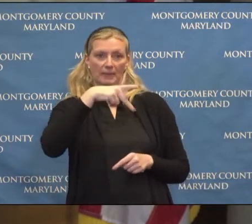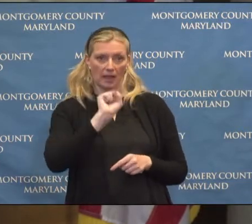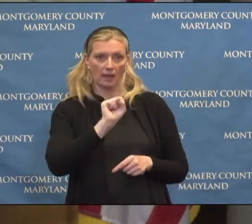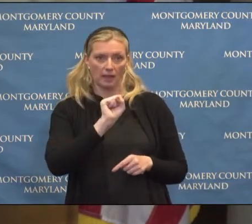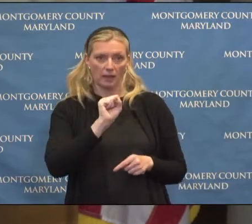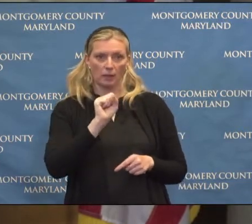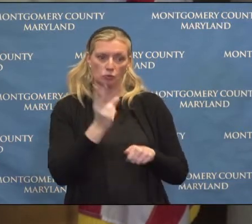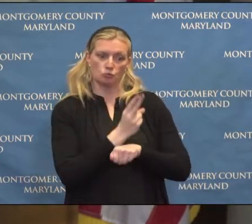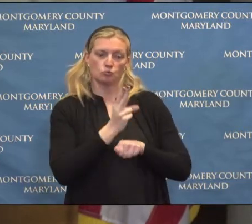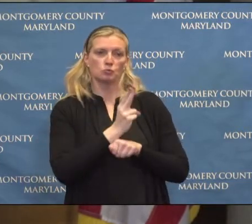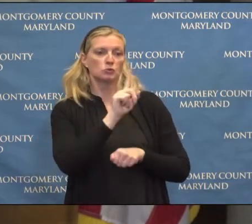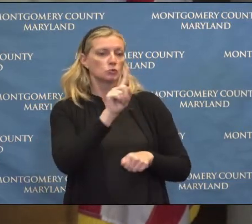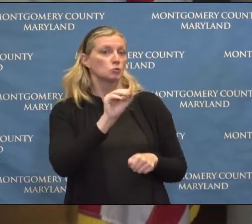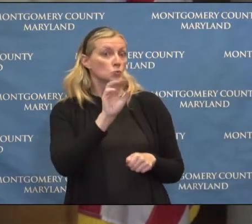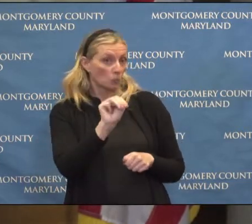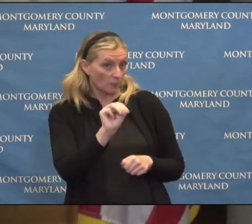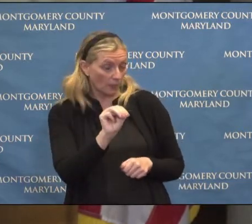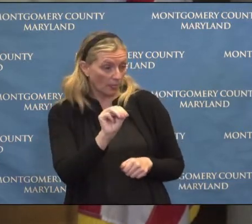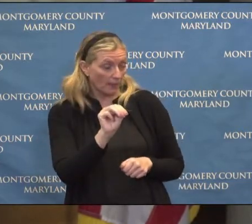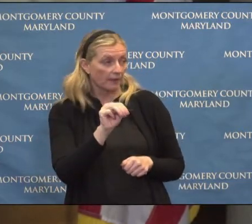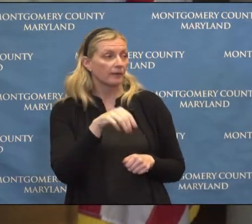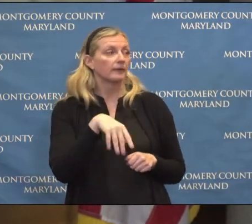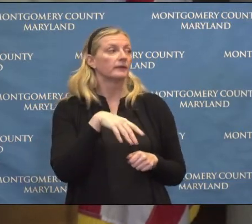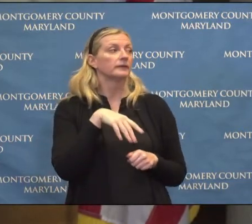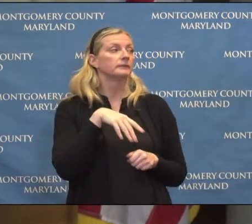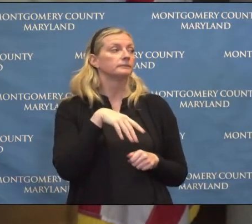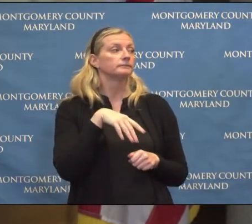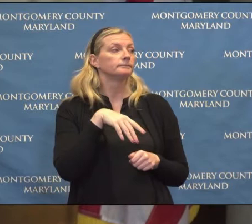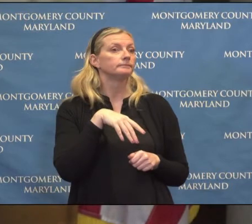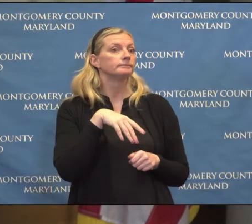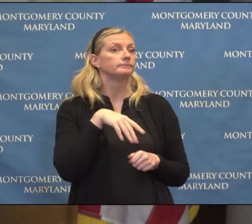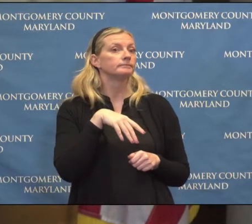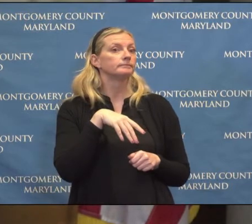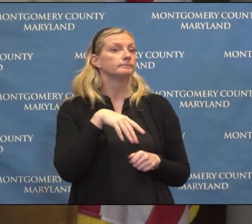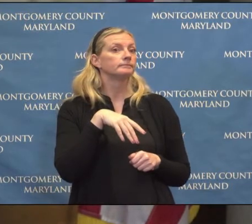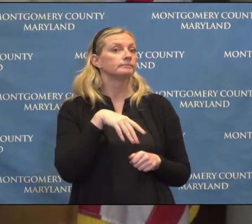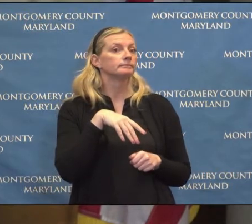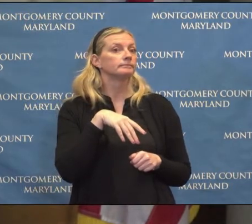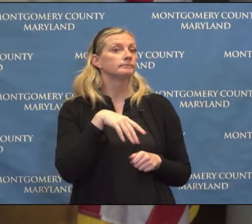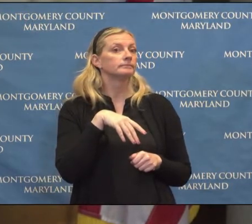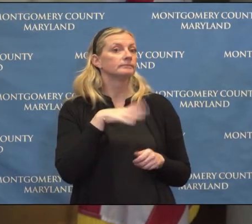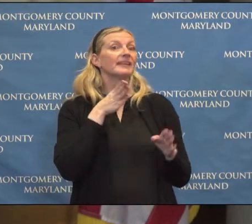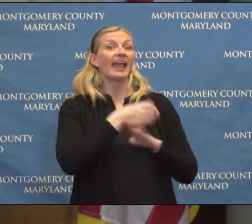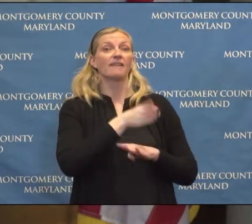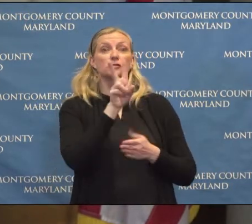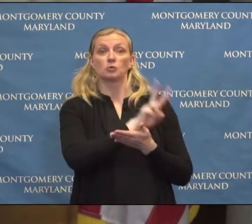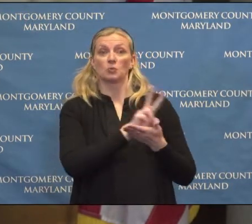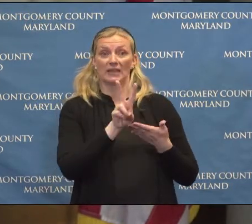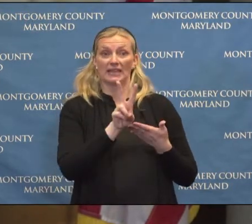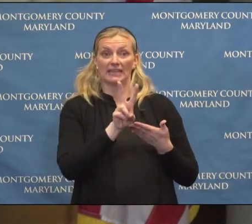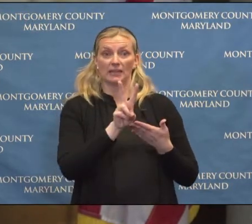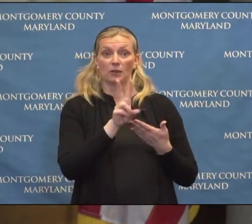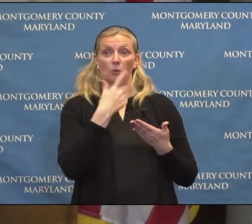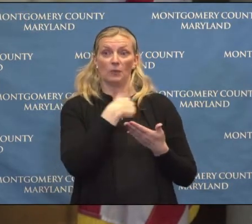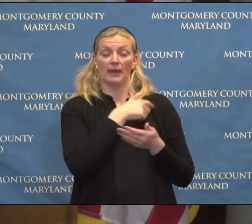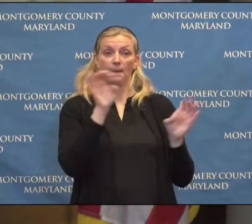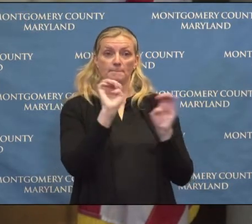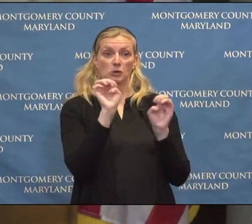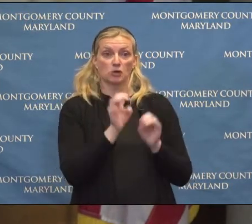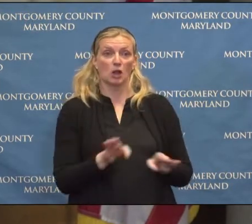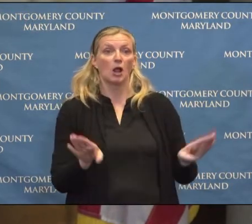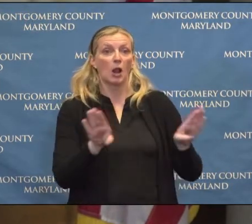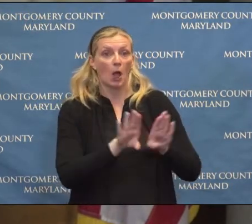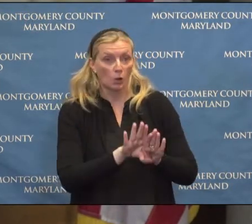March 25th that students would not return to school at the end of the two-week emergency closure, we swung into